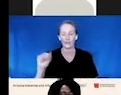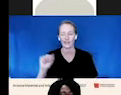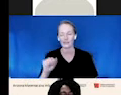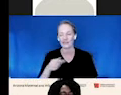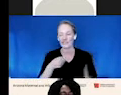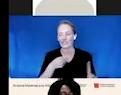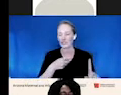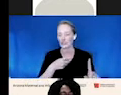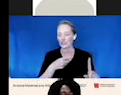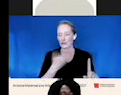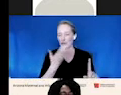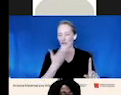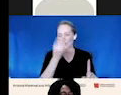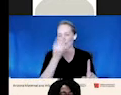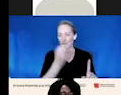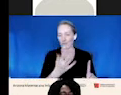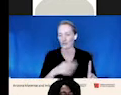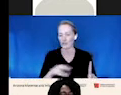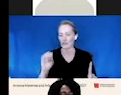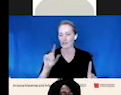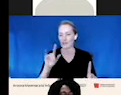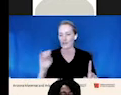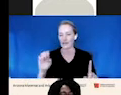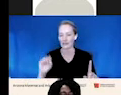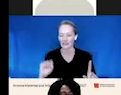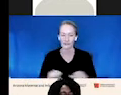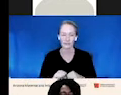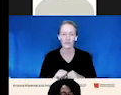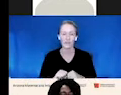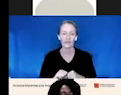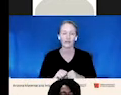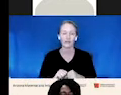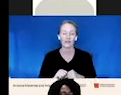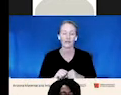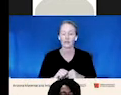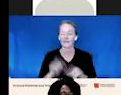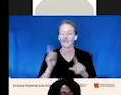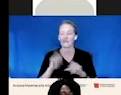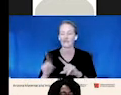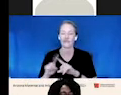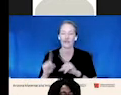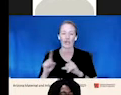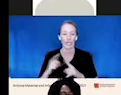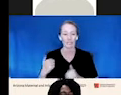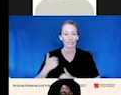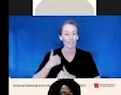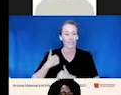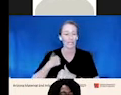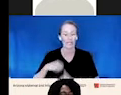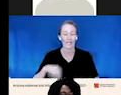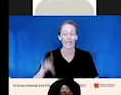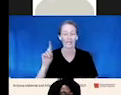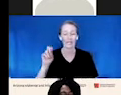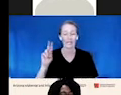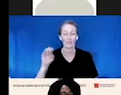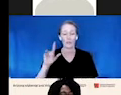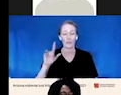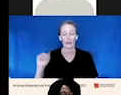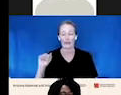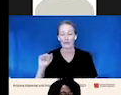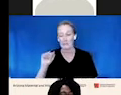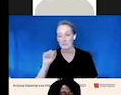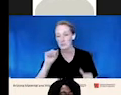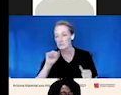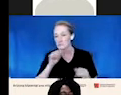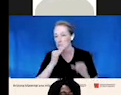one is, I believe, various Canadian doula collectives were interviewed and they came up with